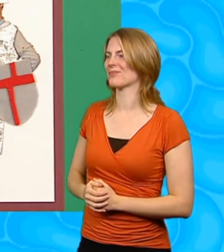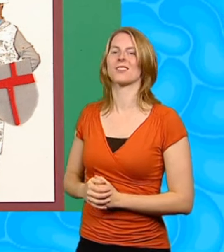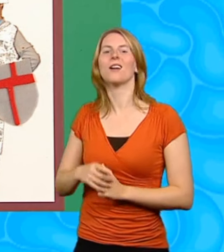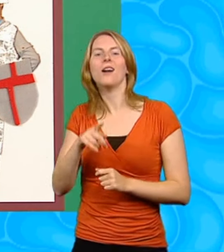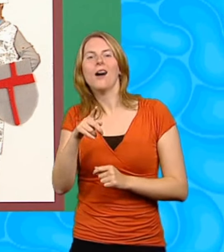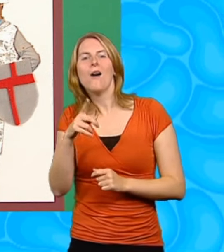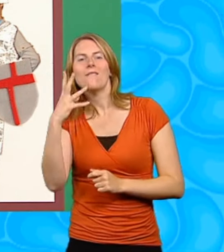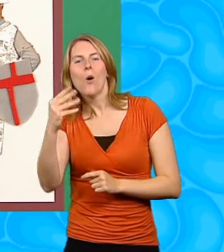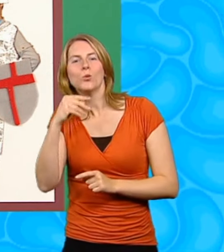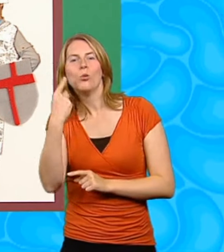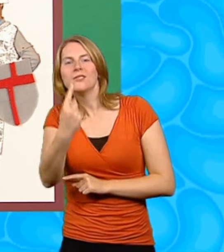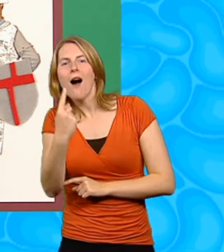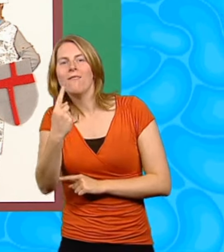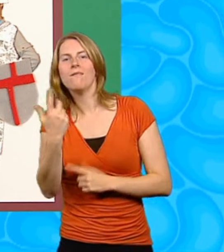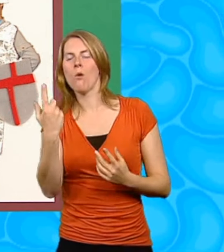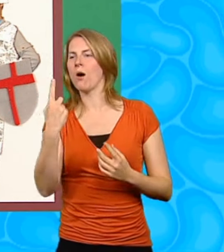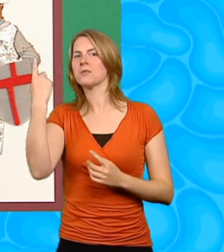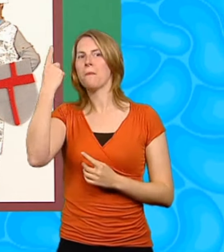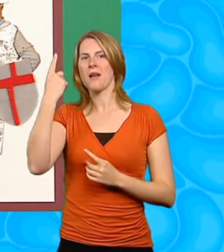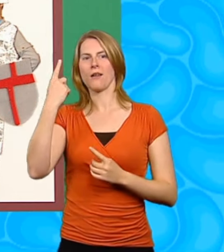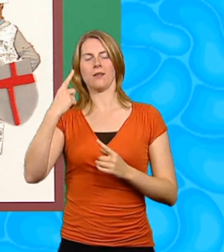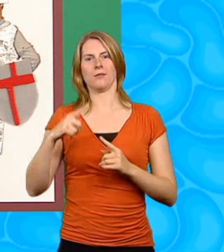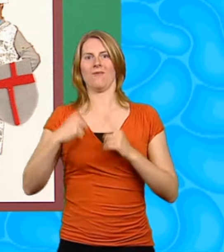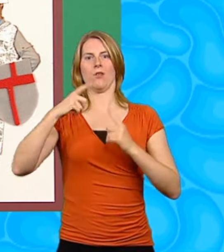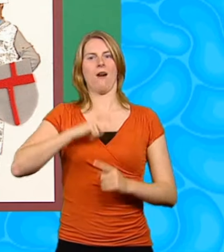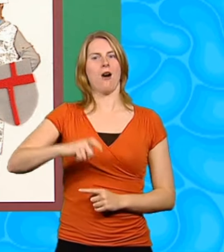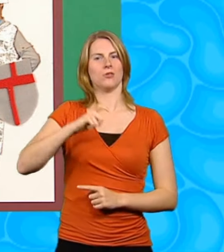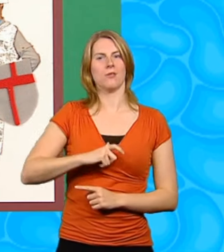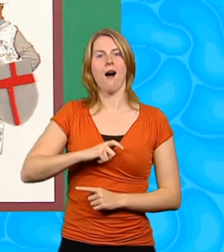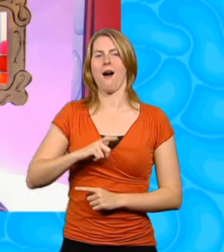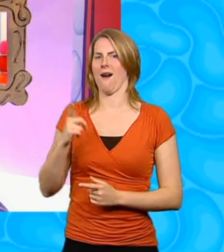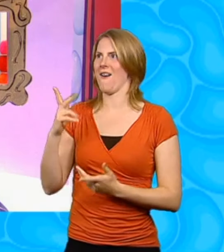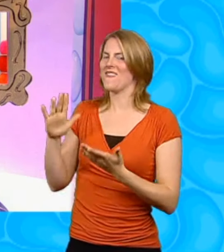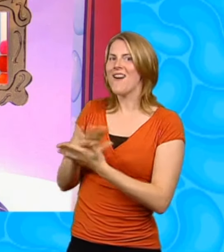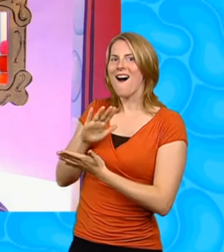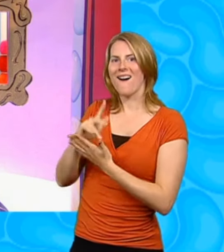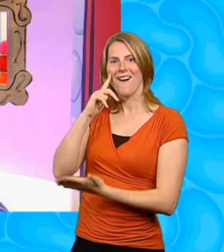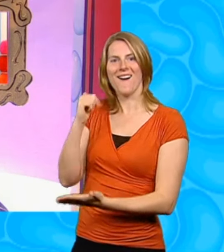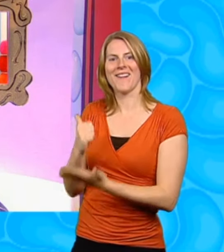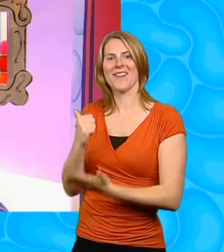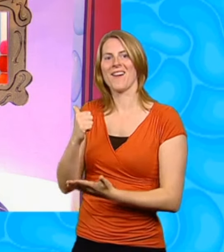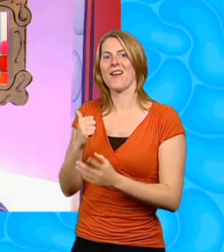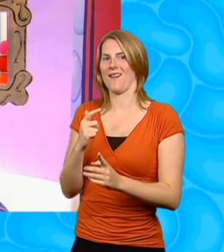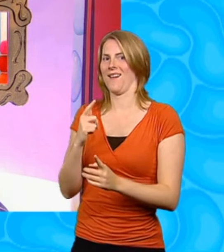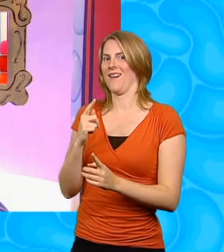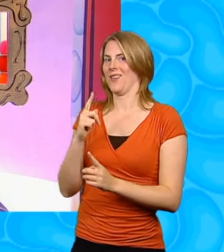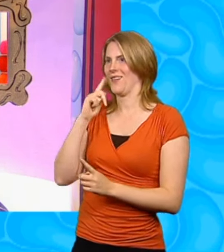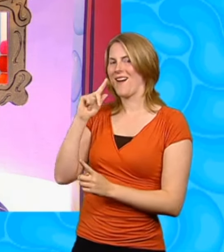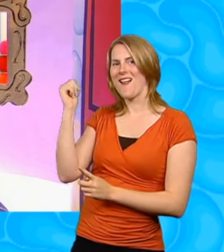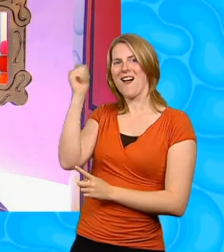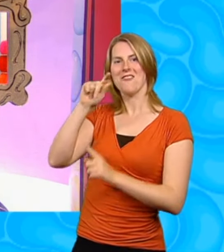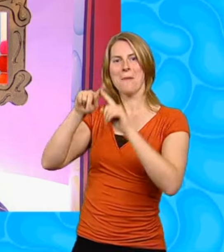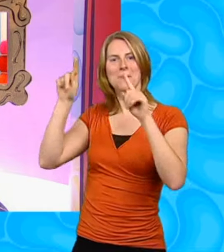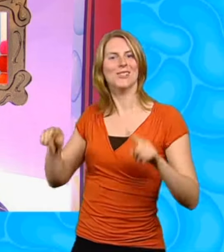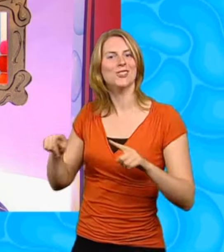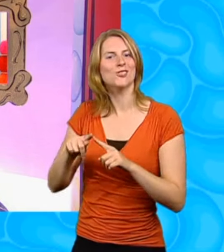or someone else into a character. It's really fun and it looks brilliant. What a great way of making a really clever